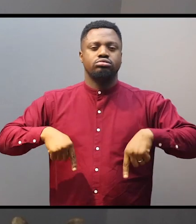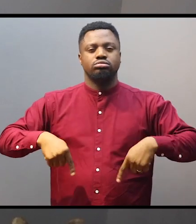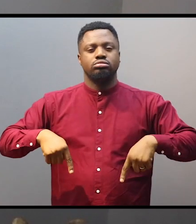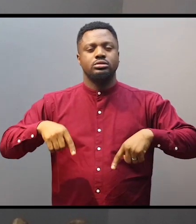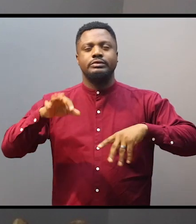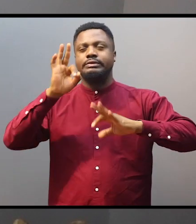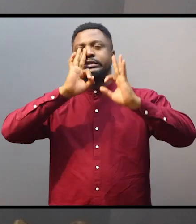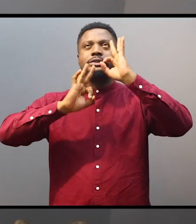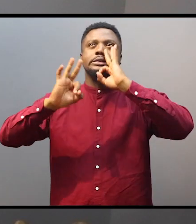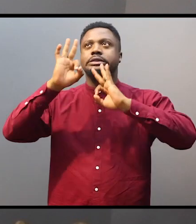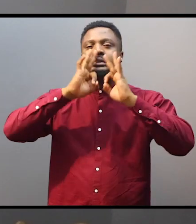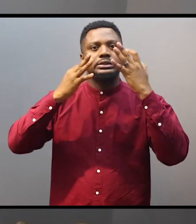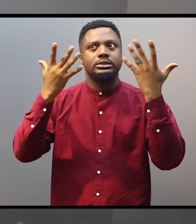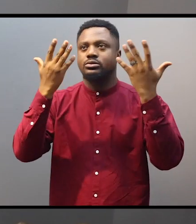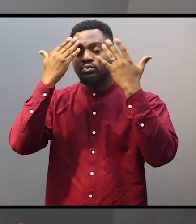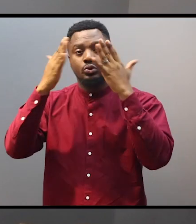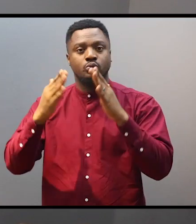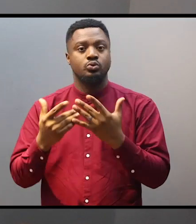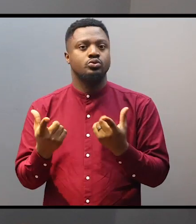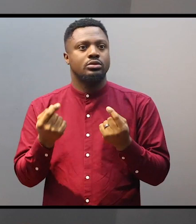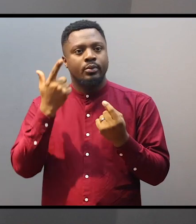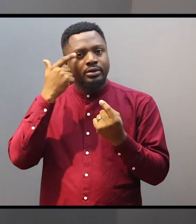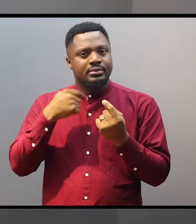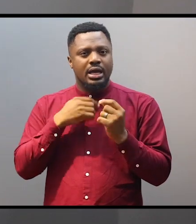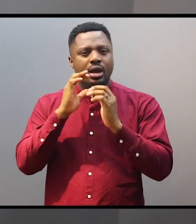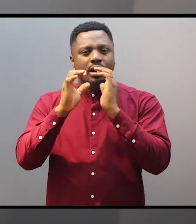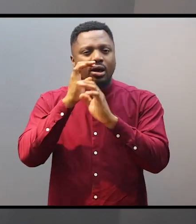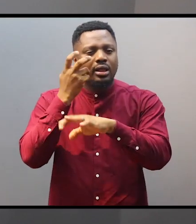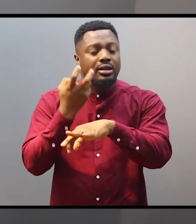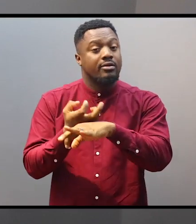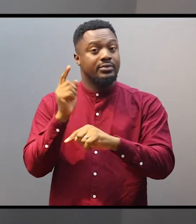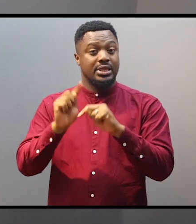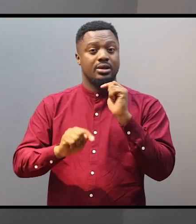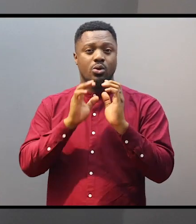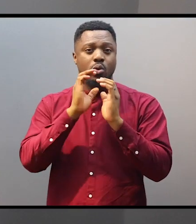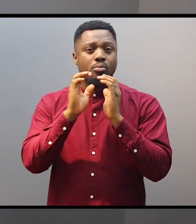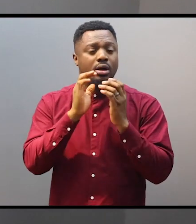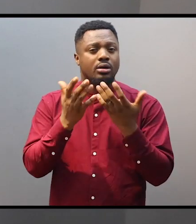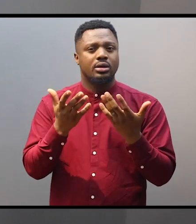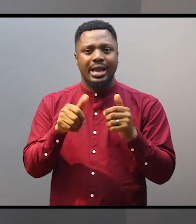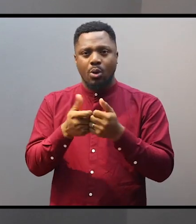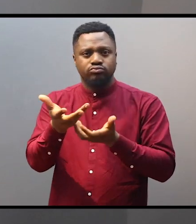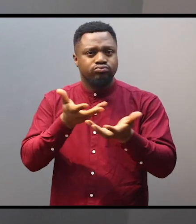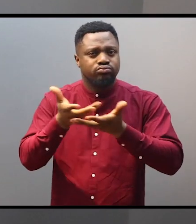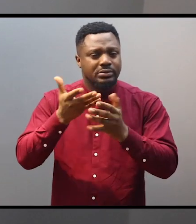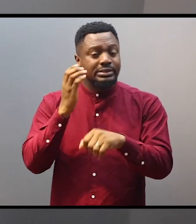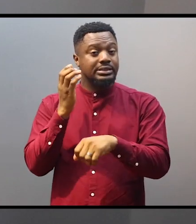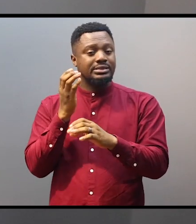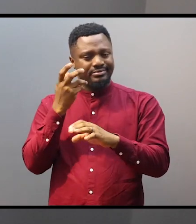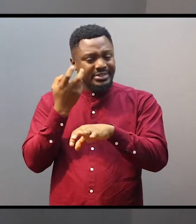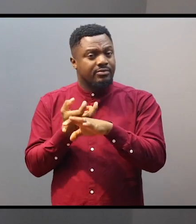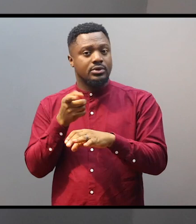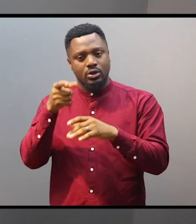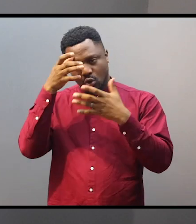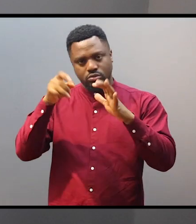very frustrated by the inabilities or their difficulties with the interactions. And this can